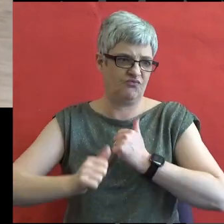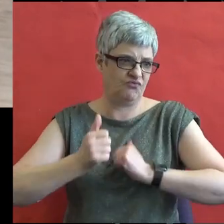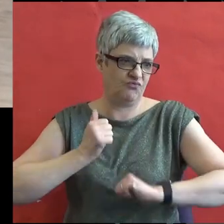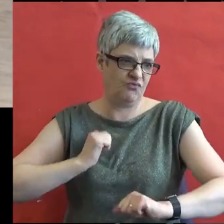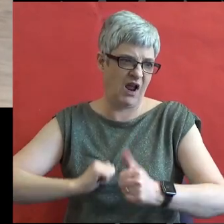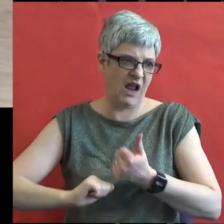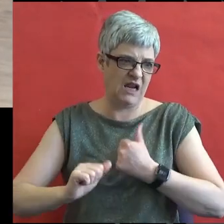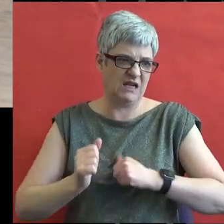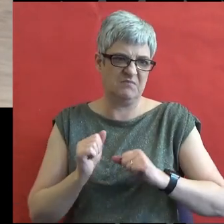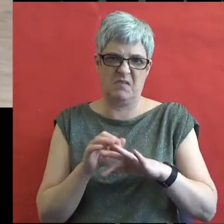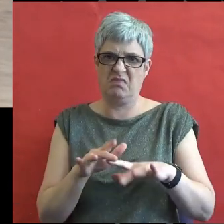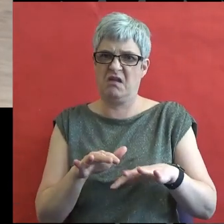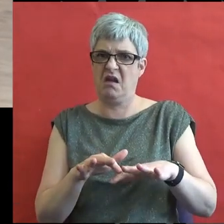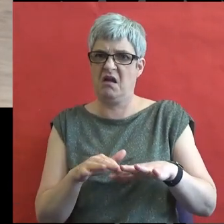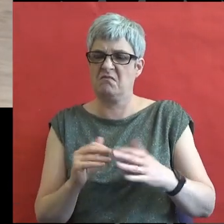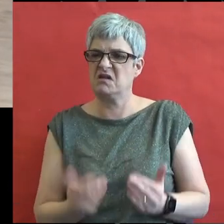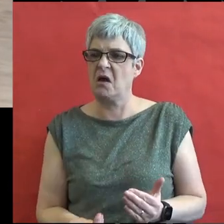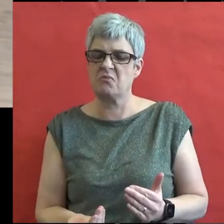more I do.